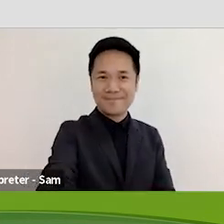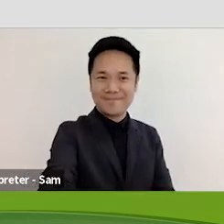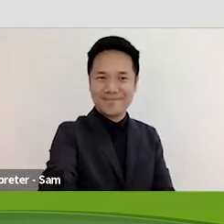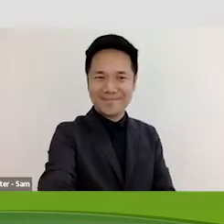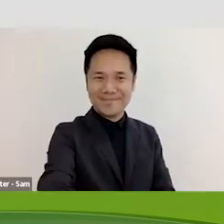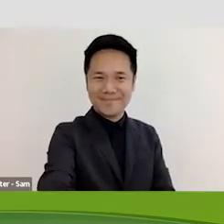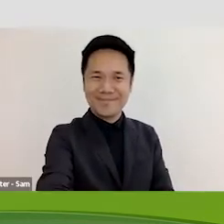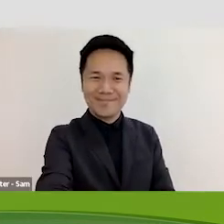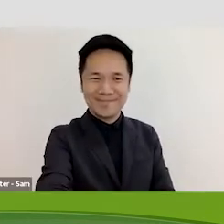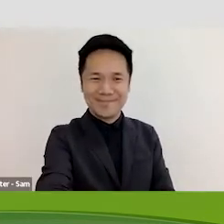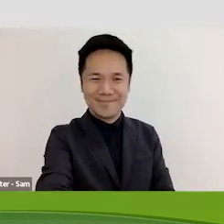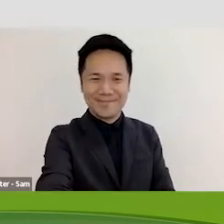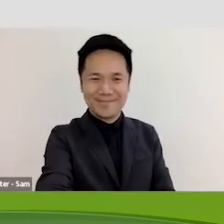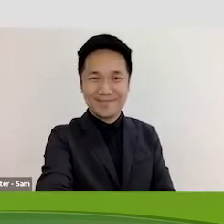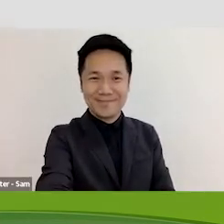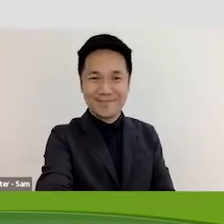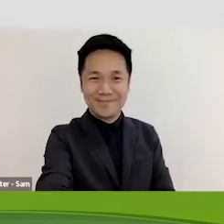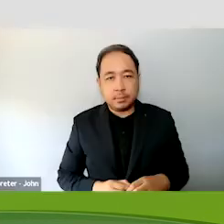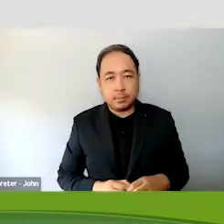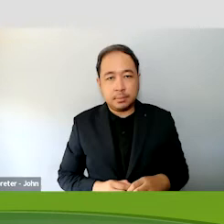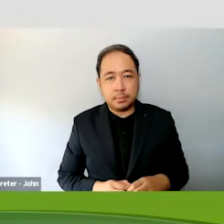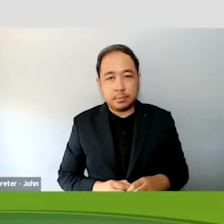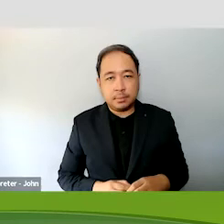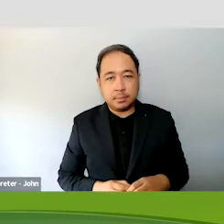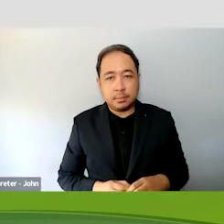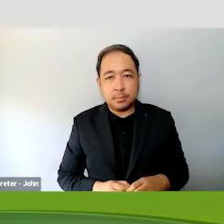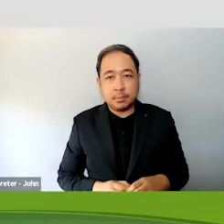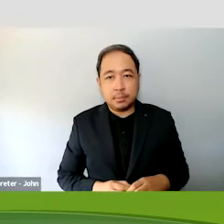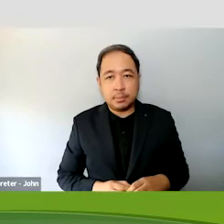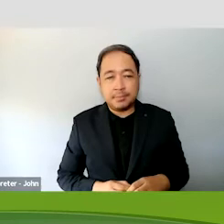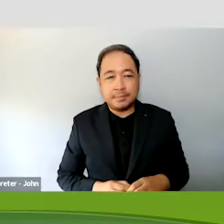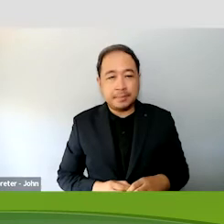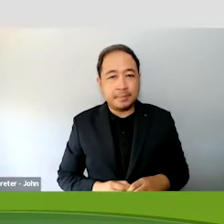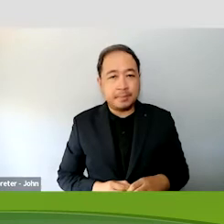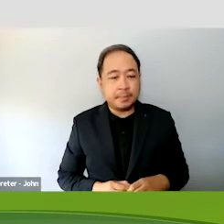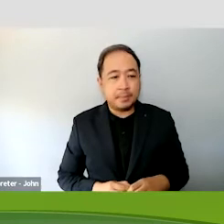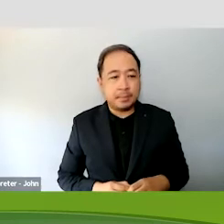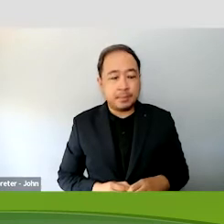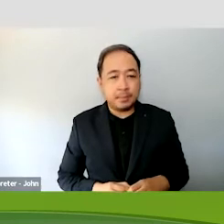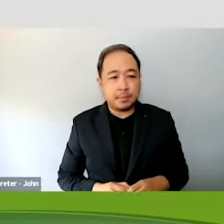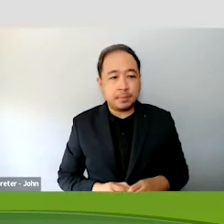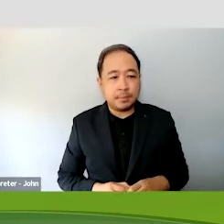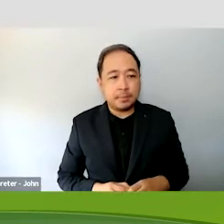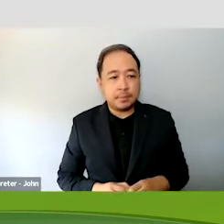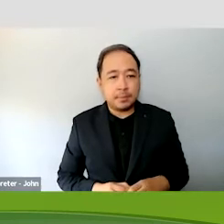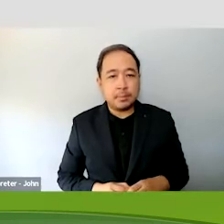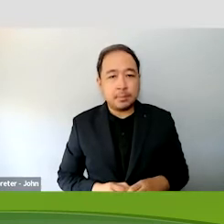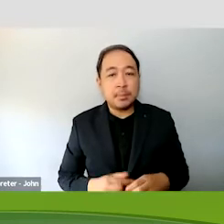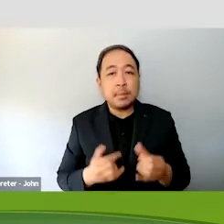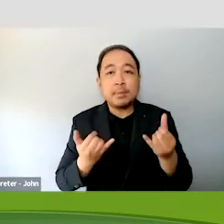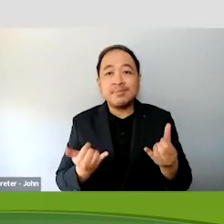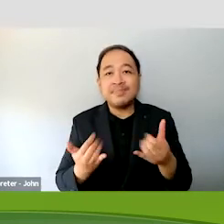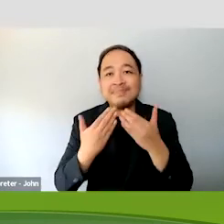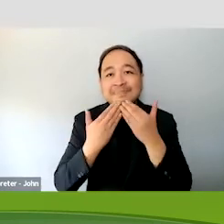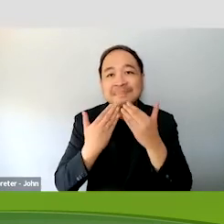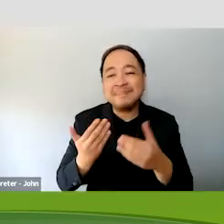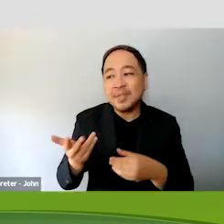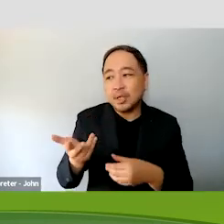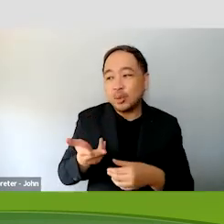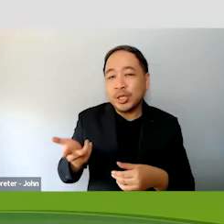Thank you very much, Branwen. So I'd like to thank once again the three presenters, Tomoko, Maria, and